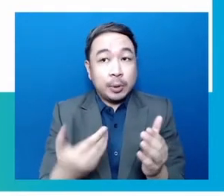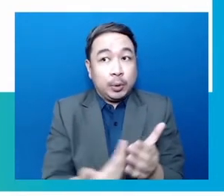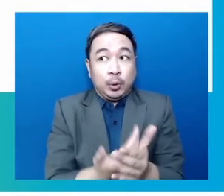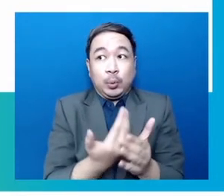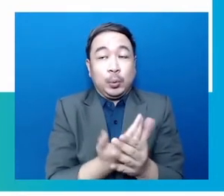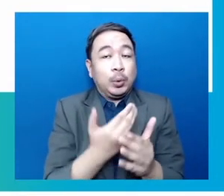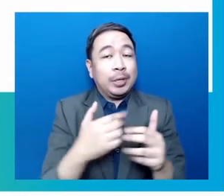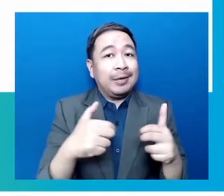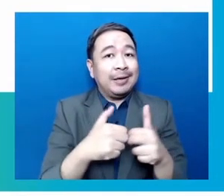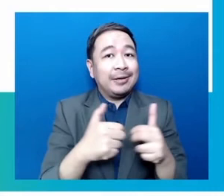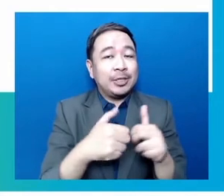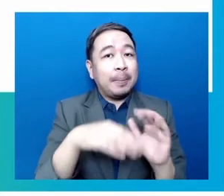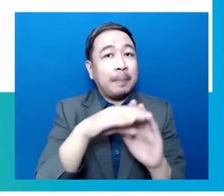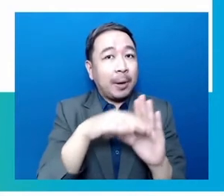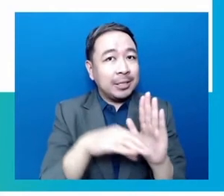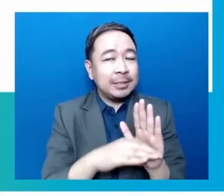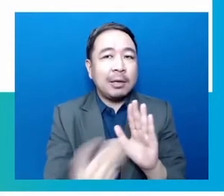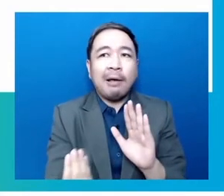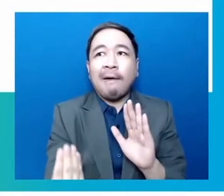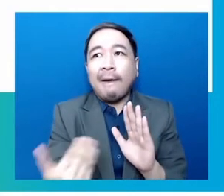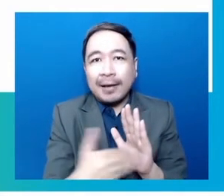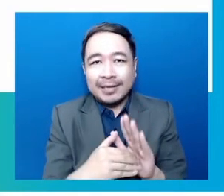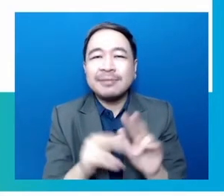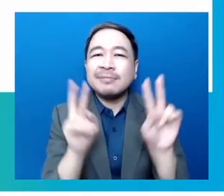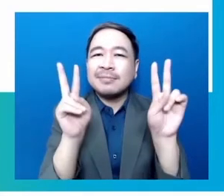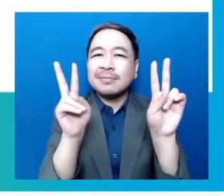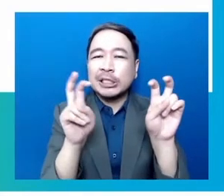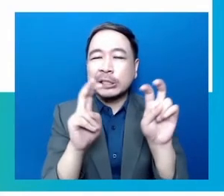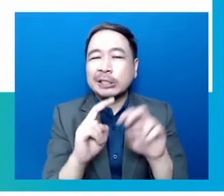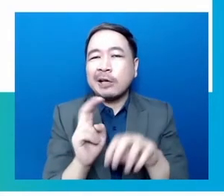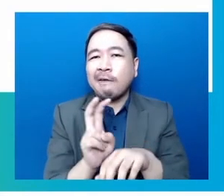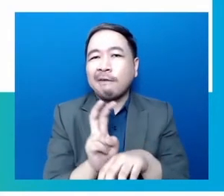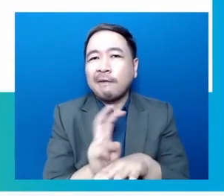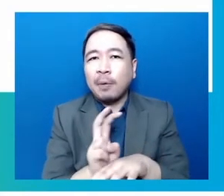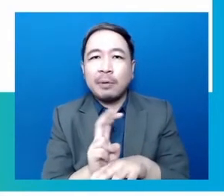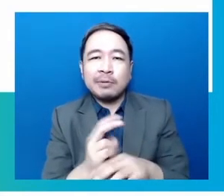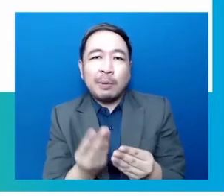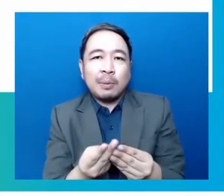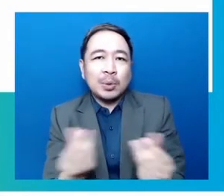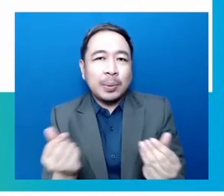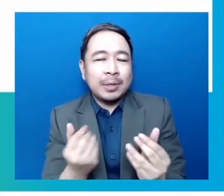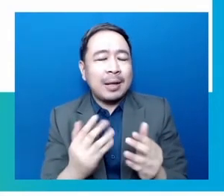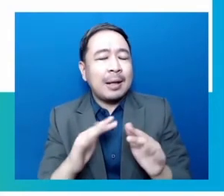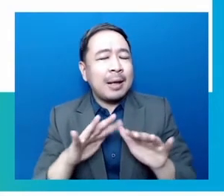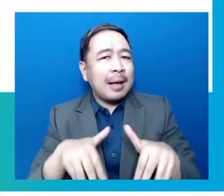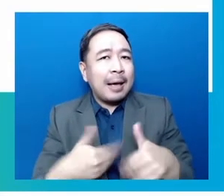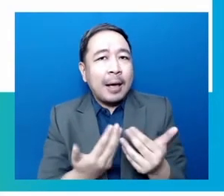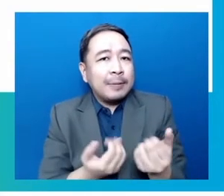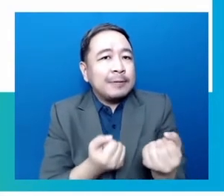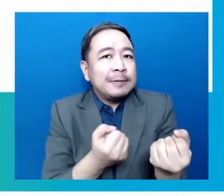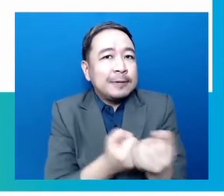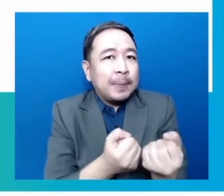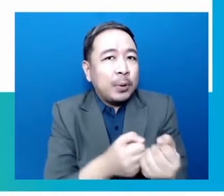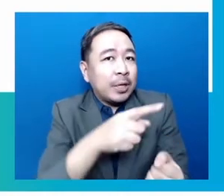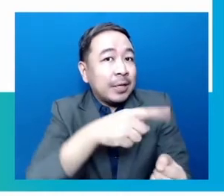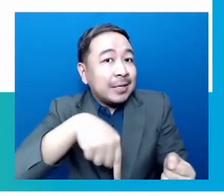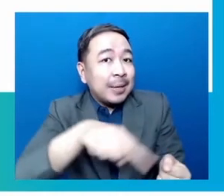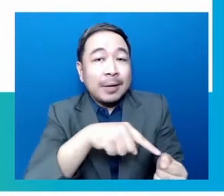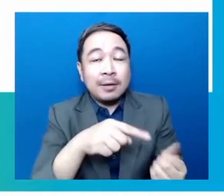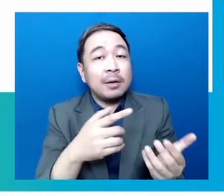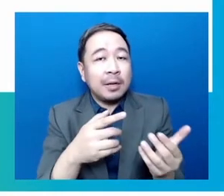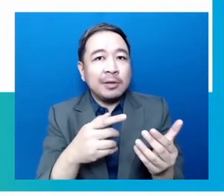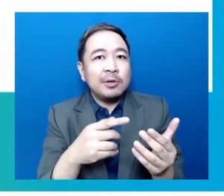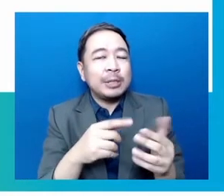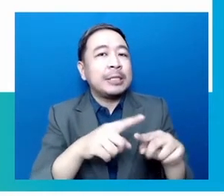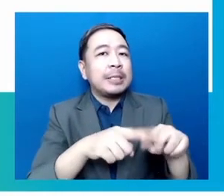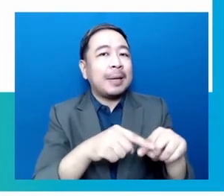again mentions these false solutions as a way of supporting DMCs to reduce their dependence on coal. As we've seen in the